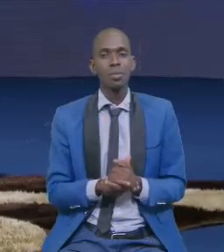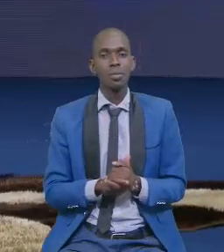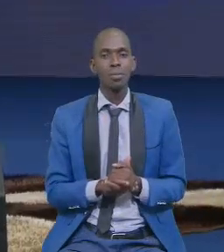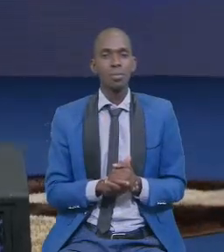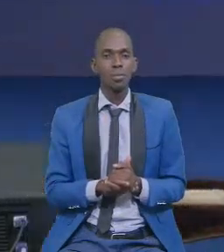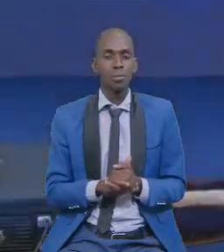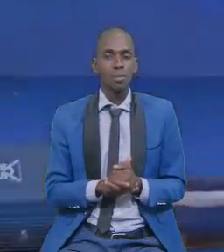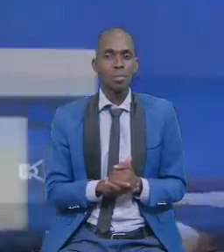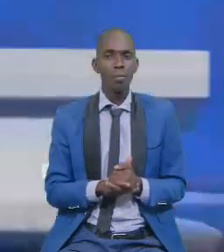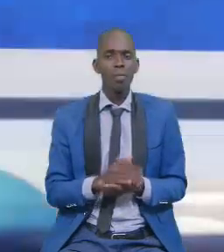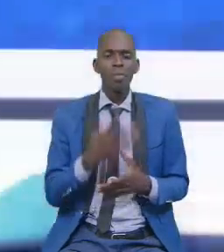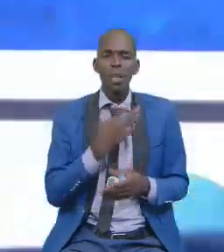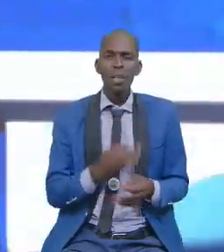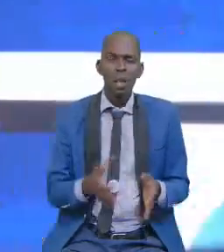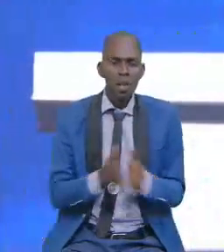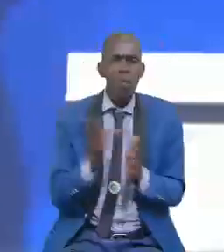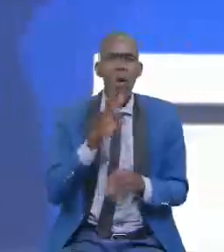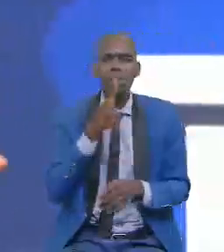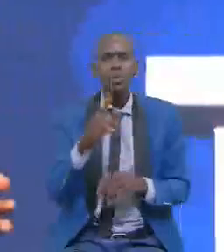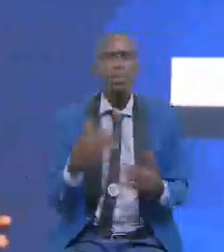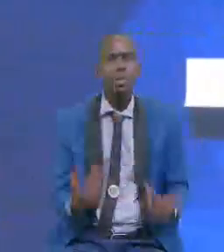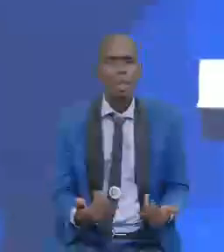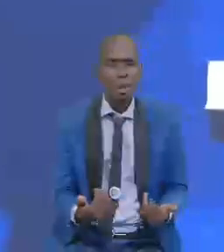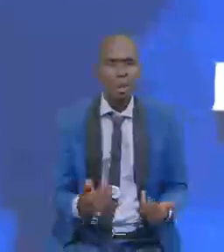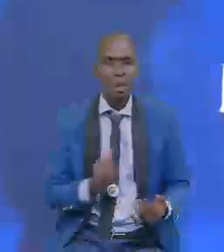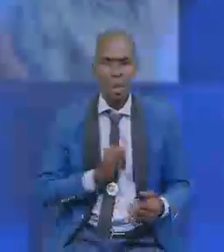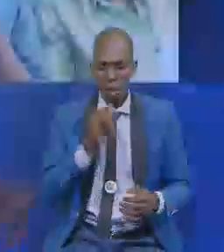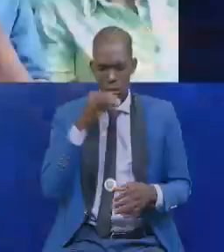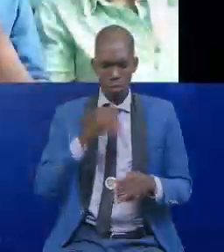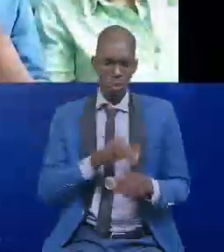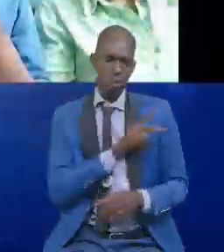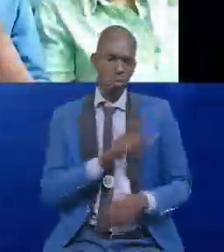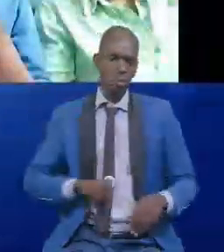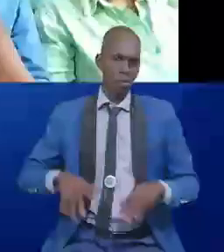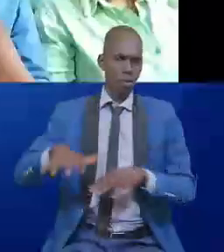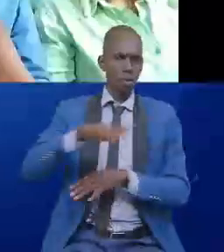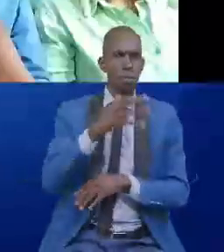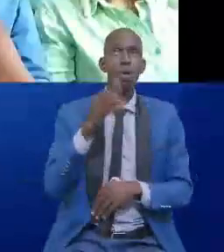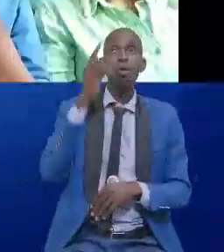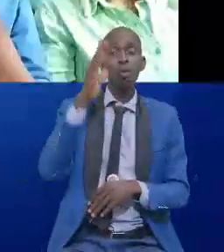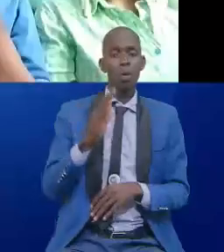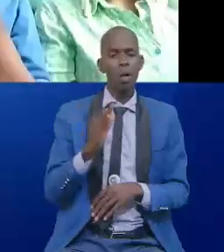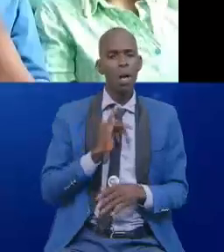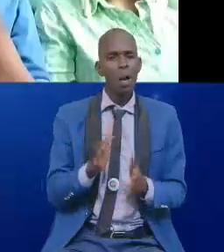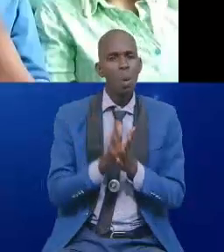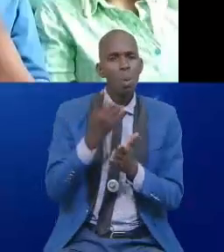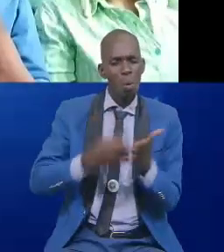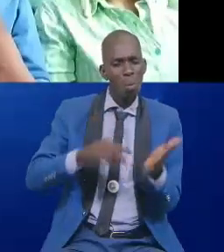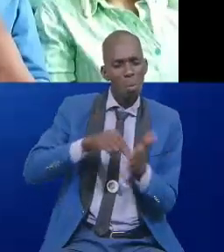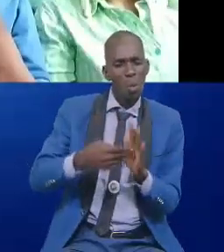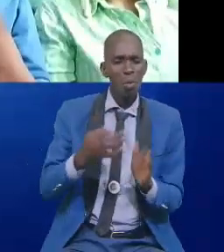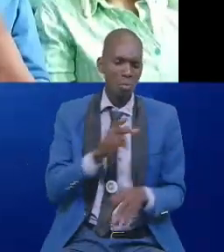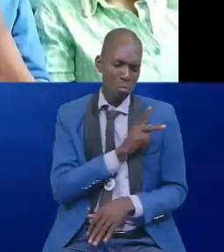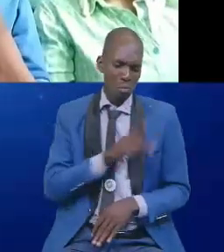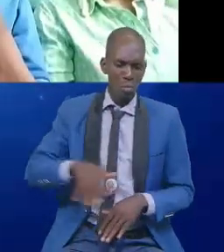I say, where are you now? He said, I'm in the kingdom of God. I said, what's the kingdom of God? He